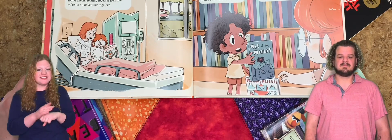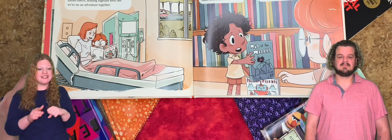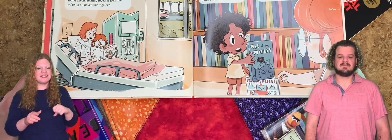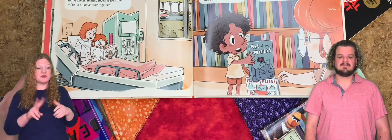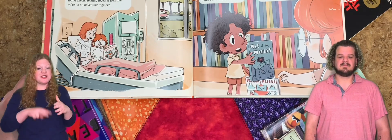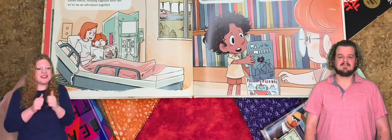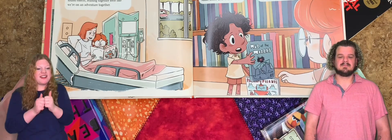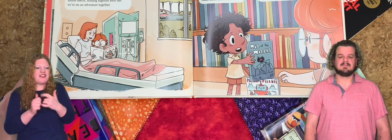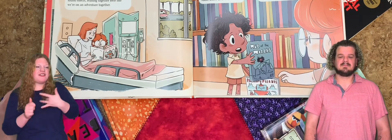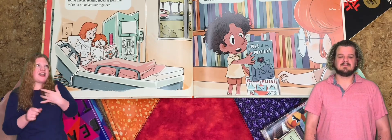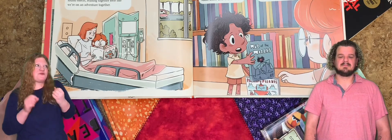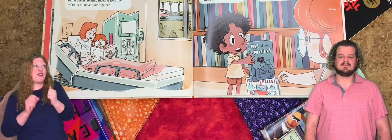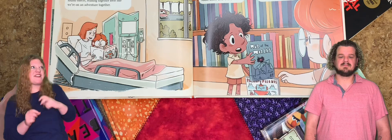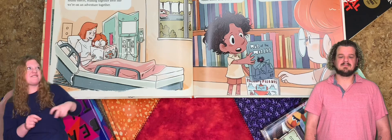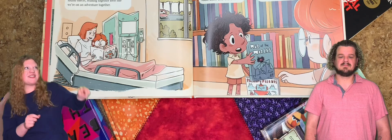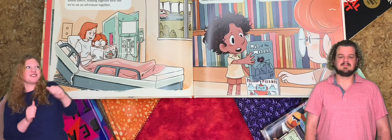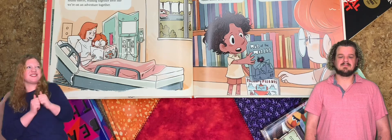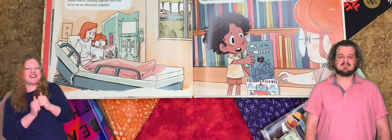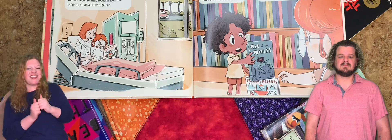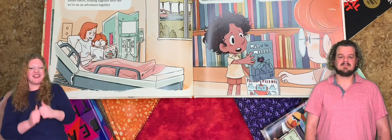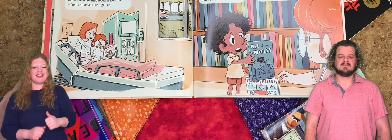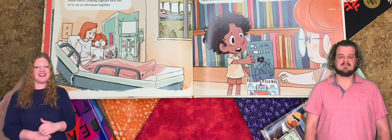feels like we're on an adventure together.